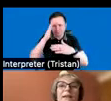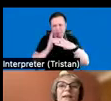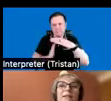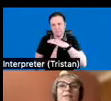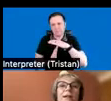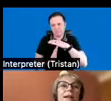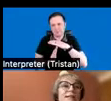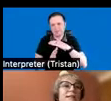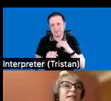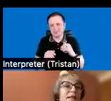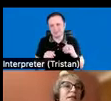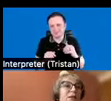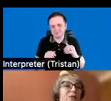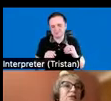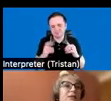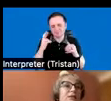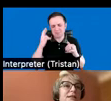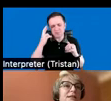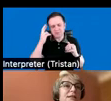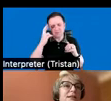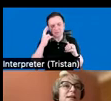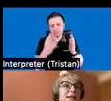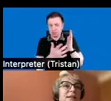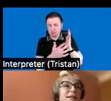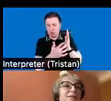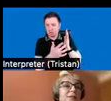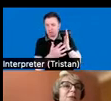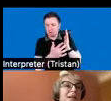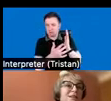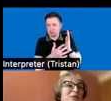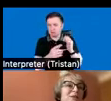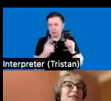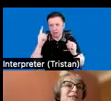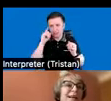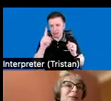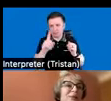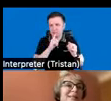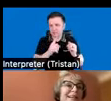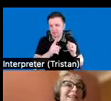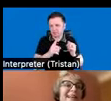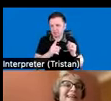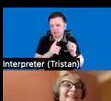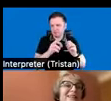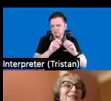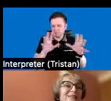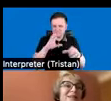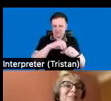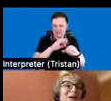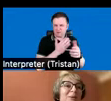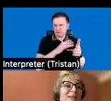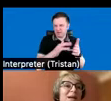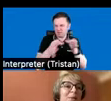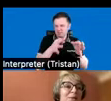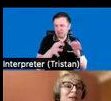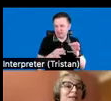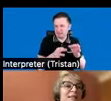And I think realizing that technology is, as I think it's very well illustrated in our study that I talked today